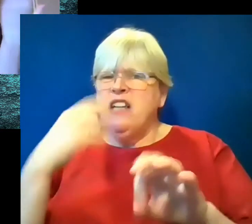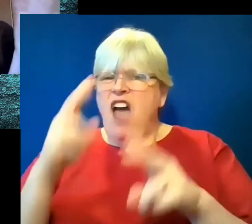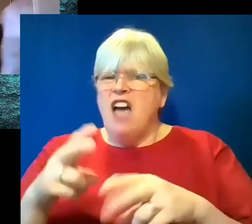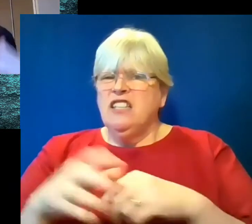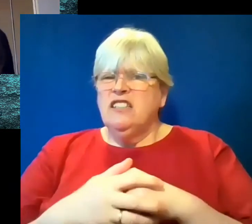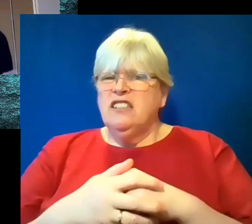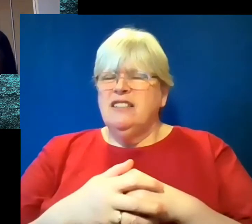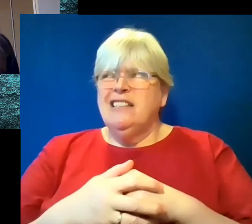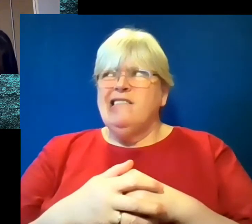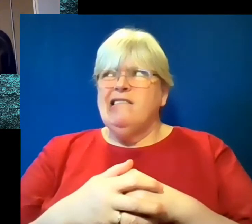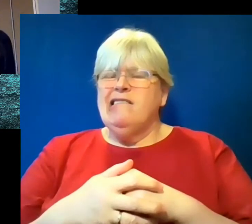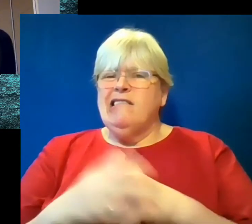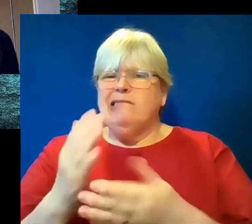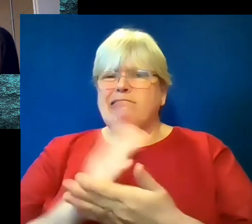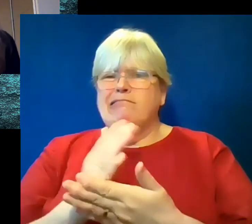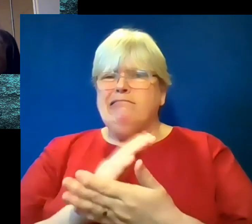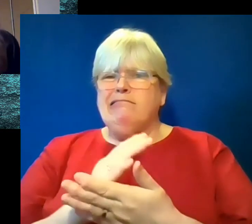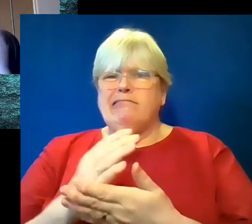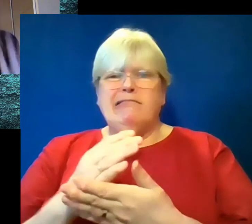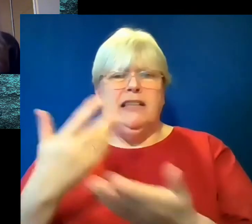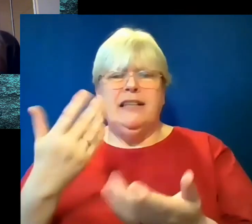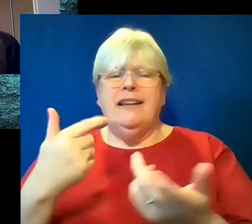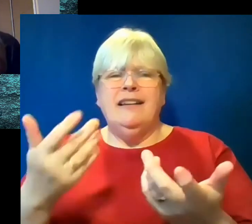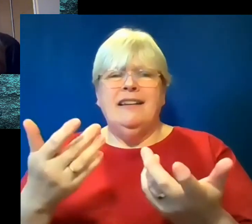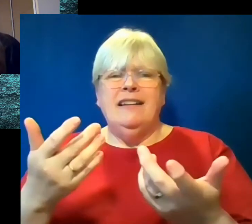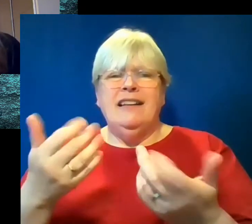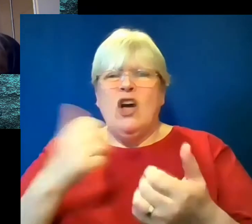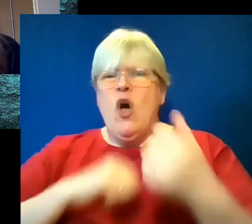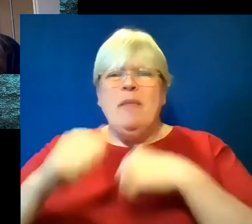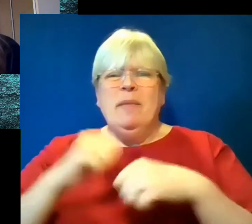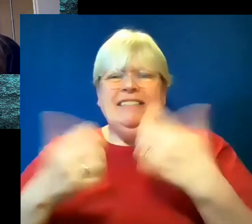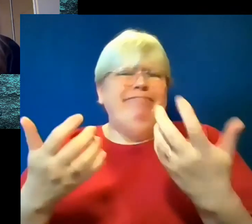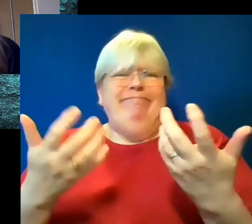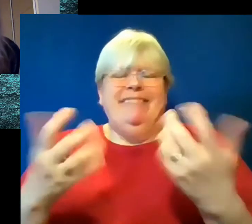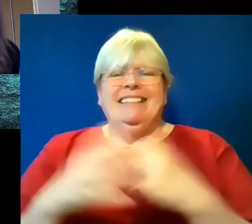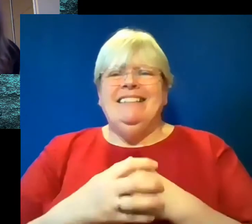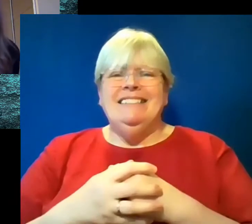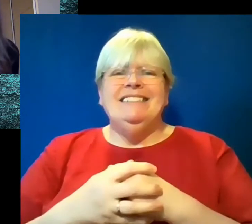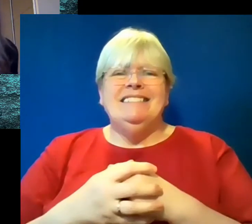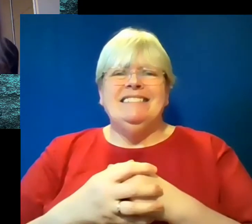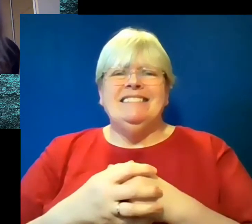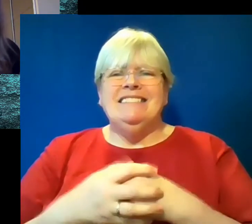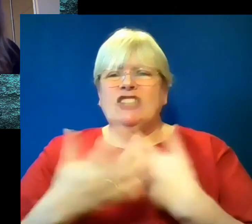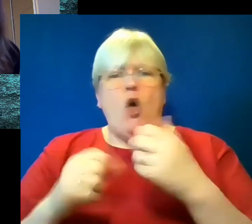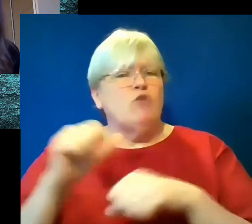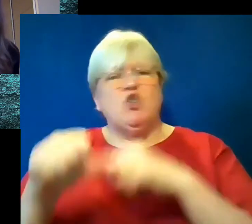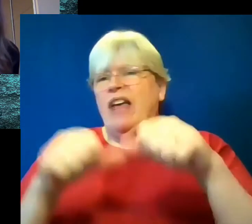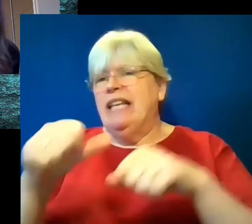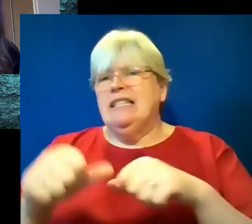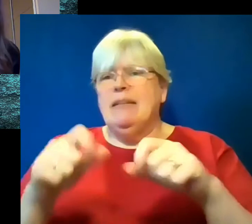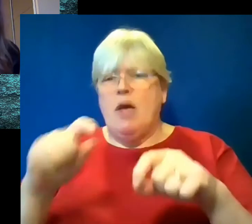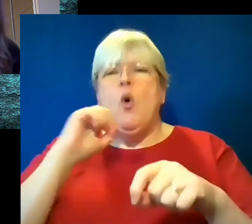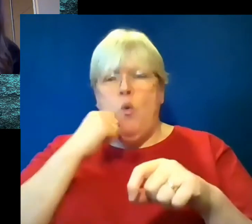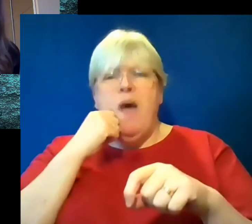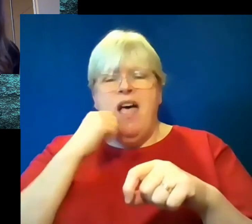thank you. And that's not really a compliment, but that is roughly where my flying is. So it hasn't progressed very much, but it will when I